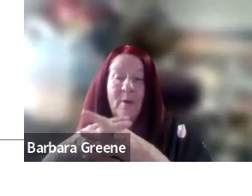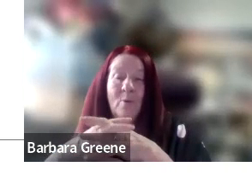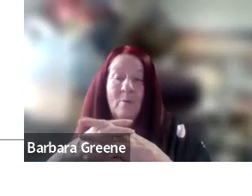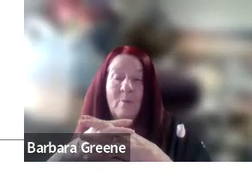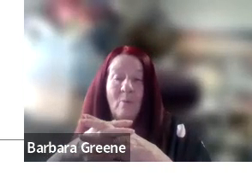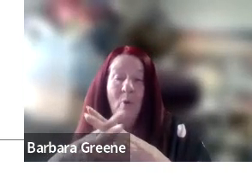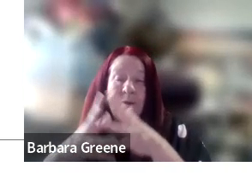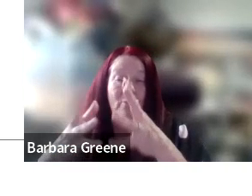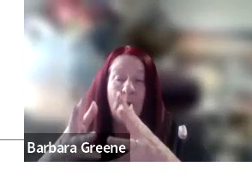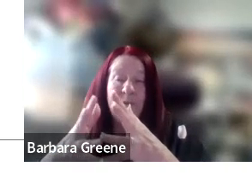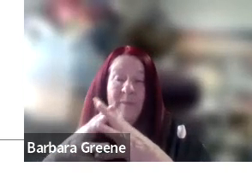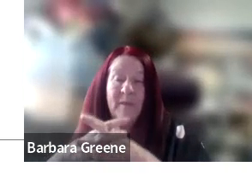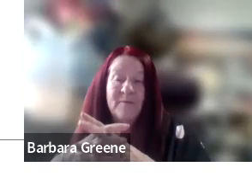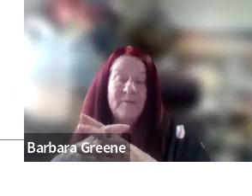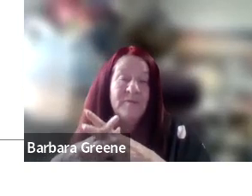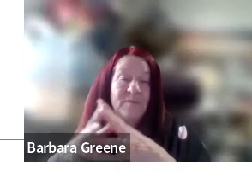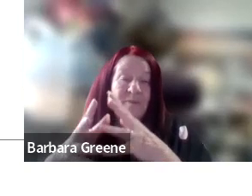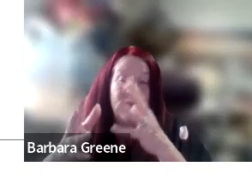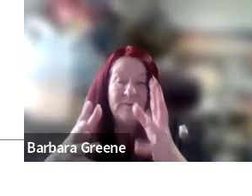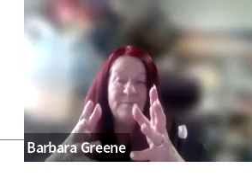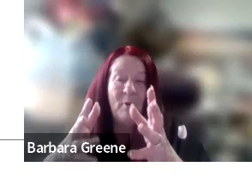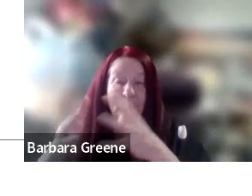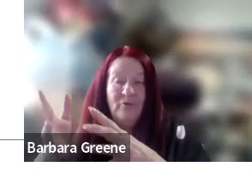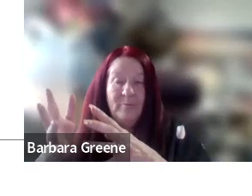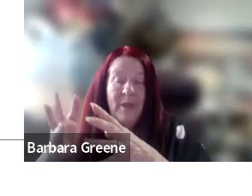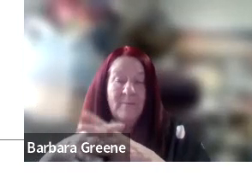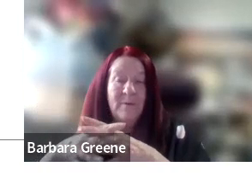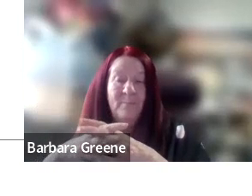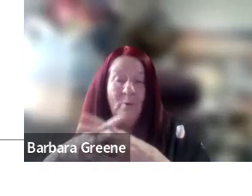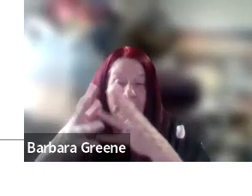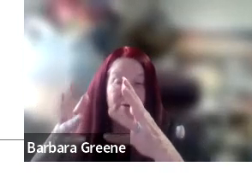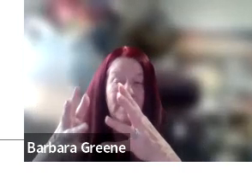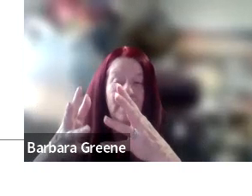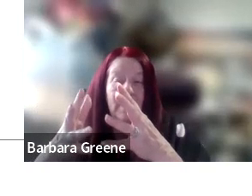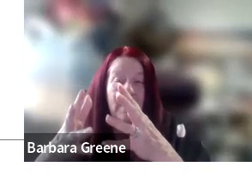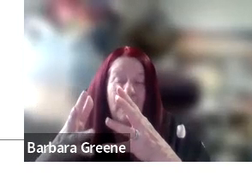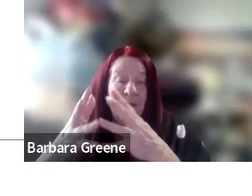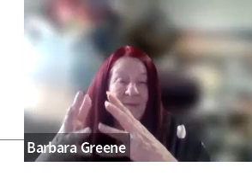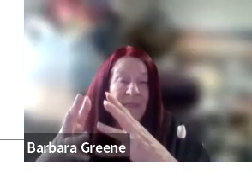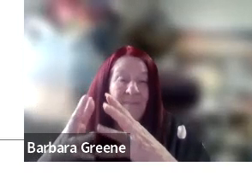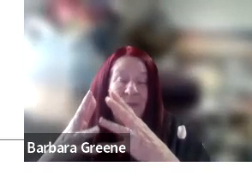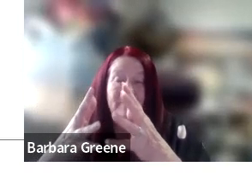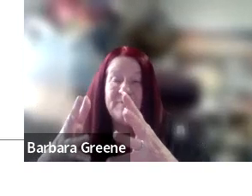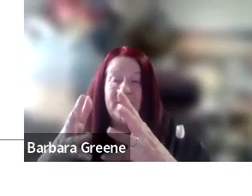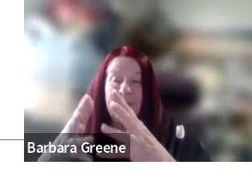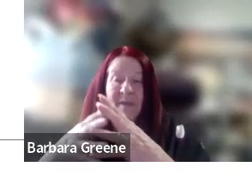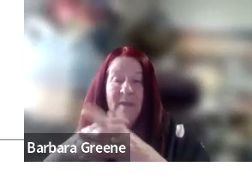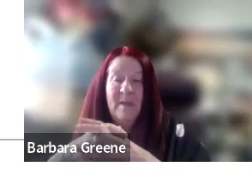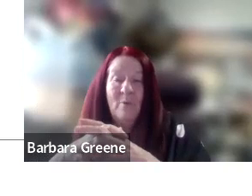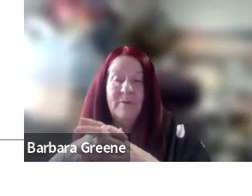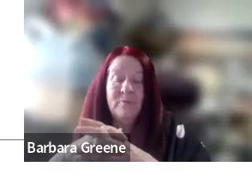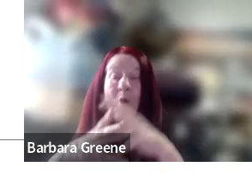Absolutely. So one of the things that this partnership kind of afforded us at